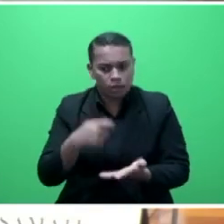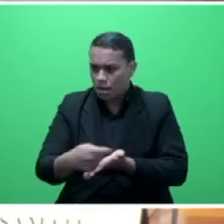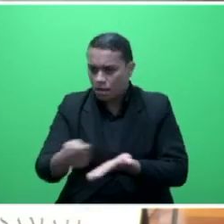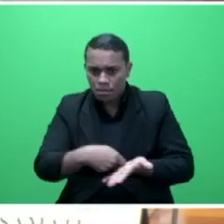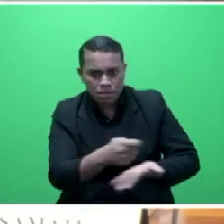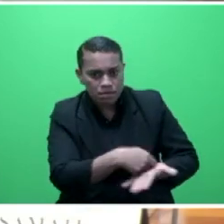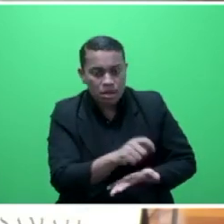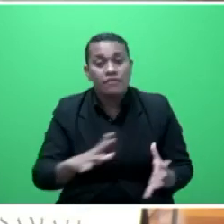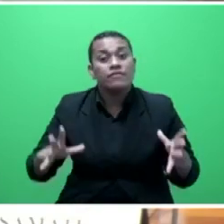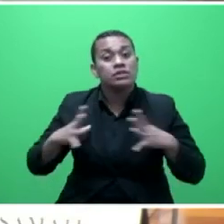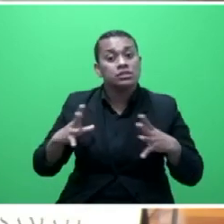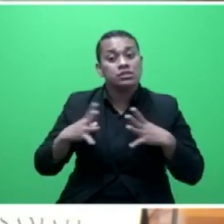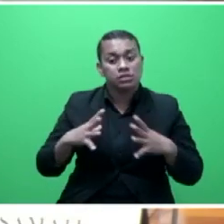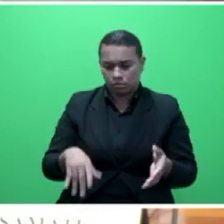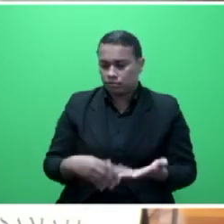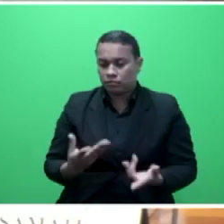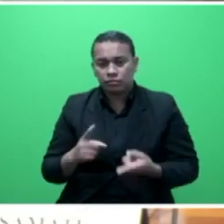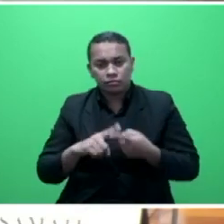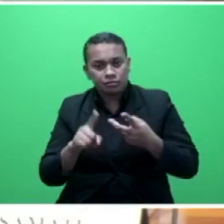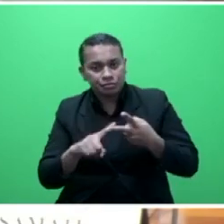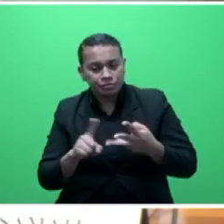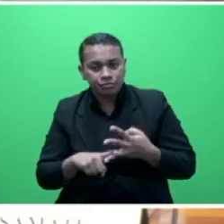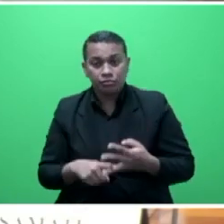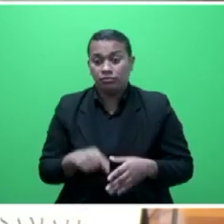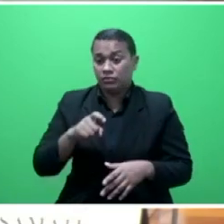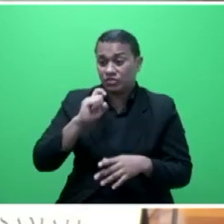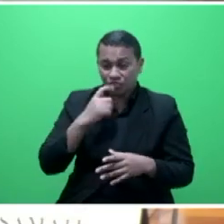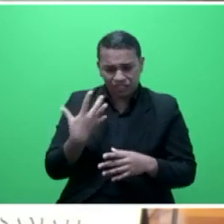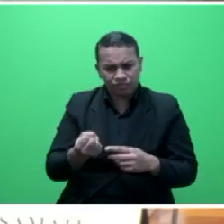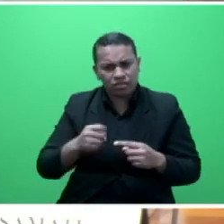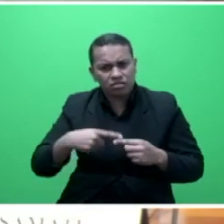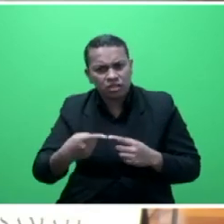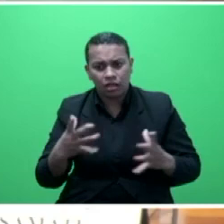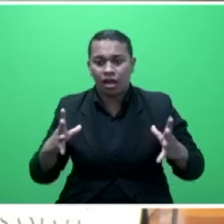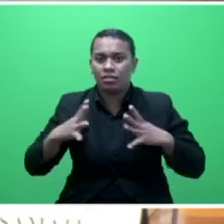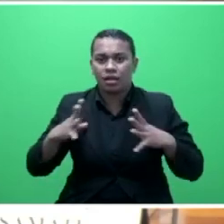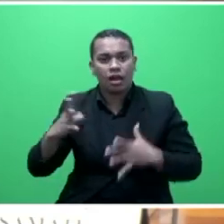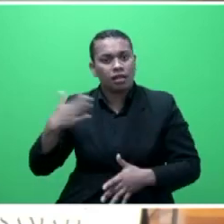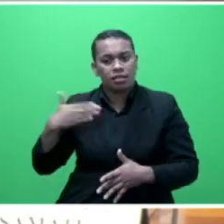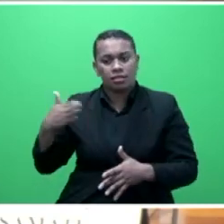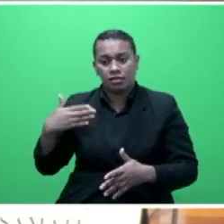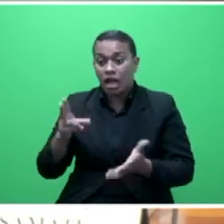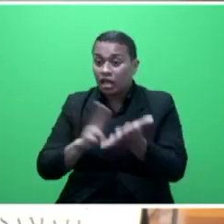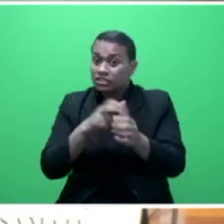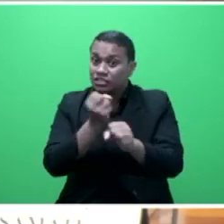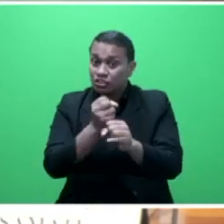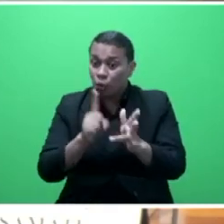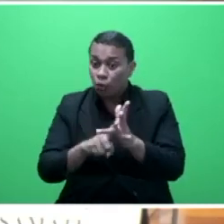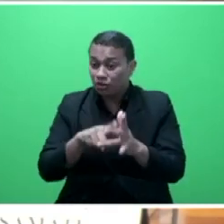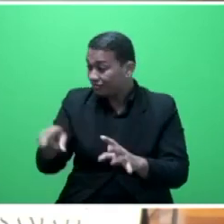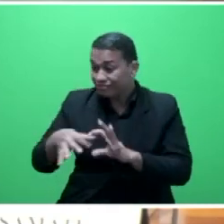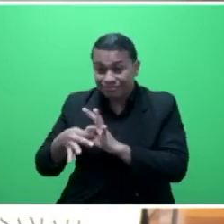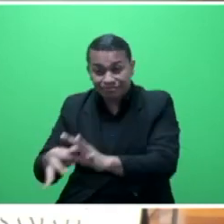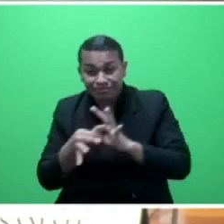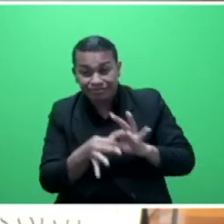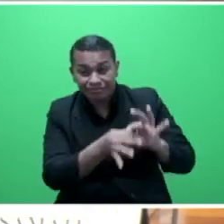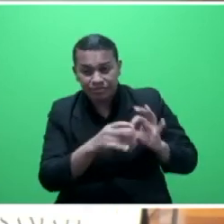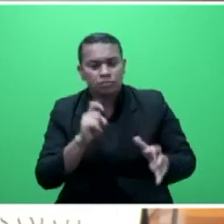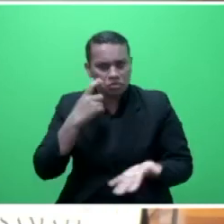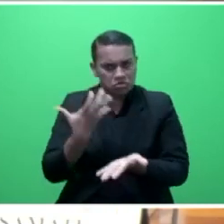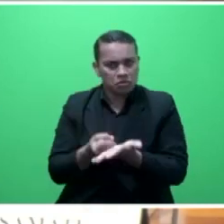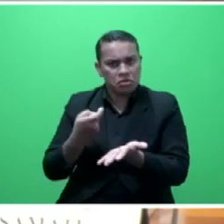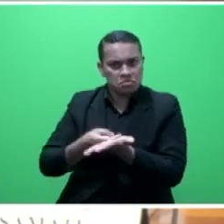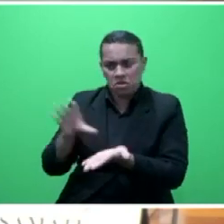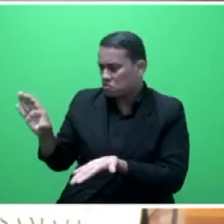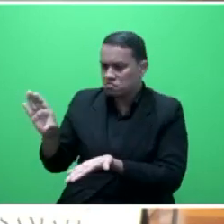for. Fijians can continue accessing free healthcare. NGOs we work with will continue to be funded. And our most